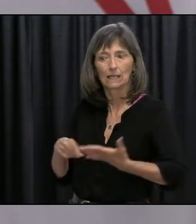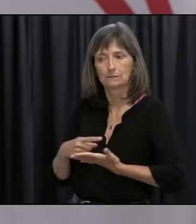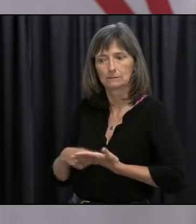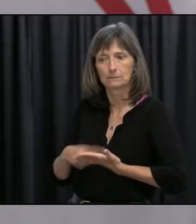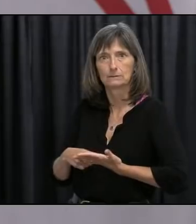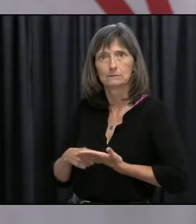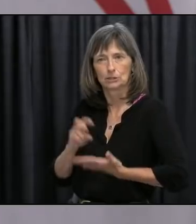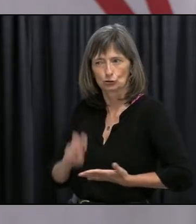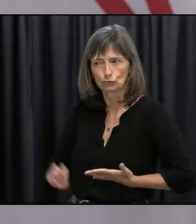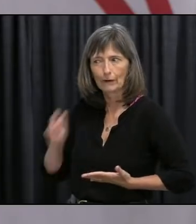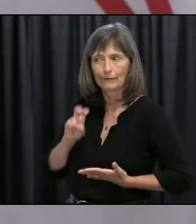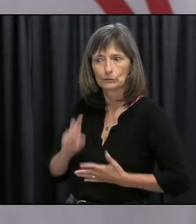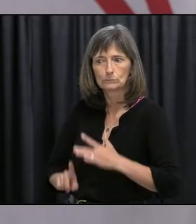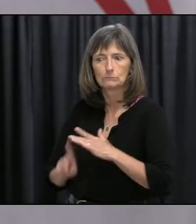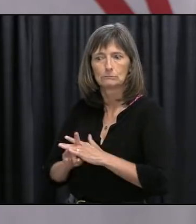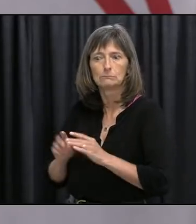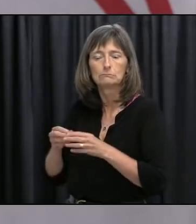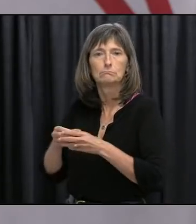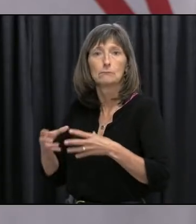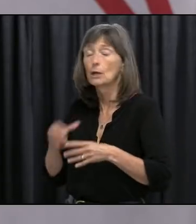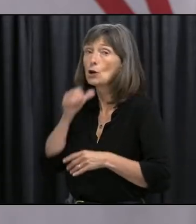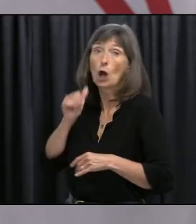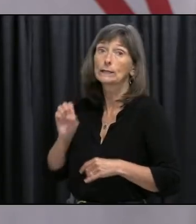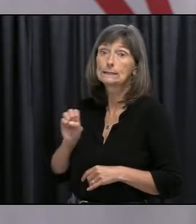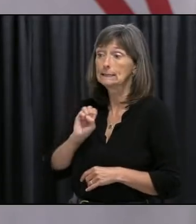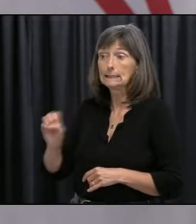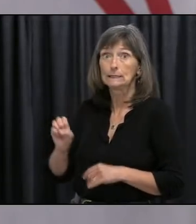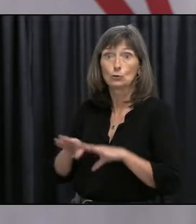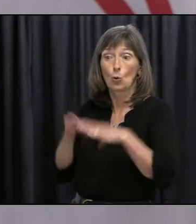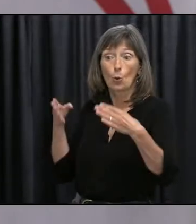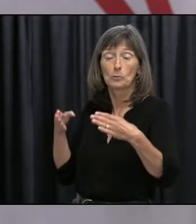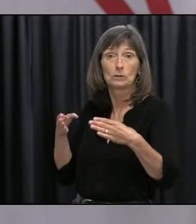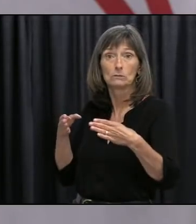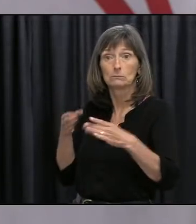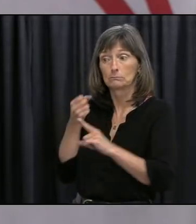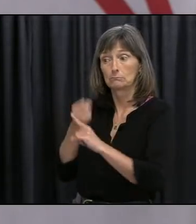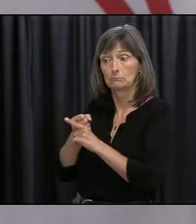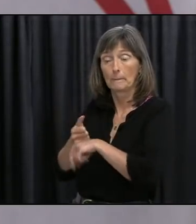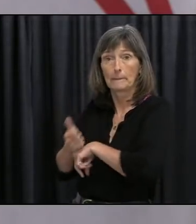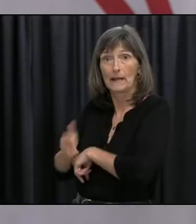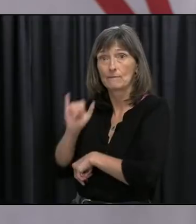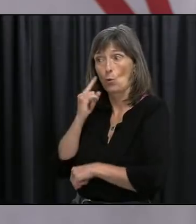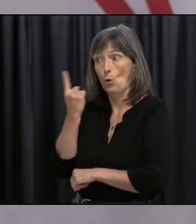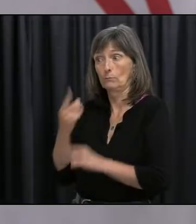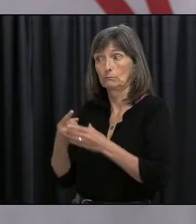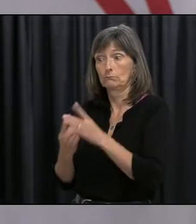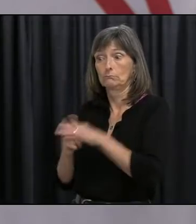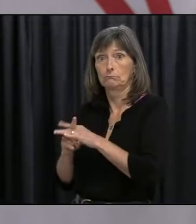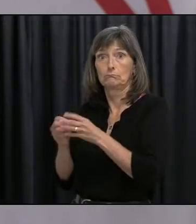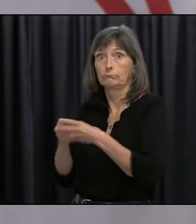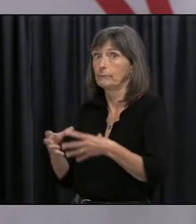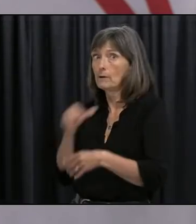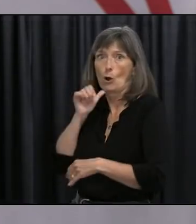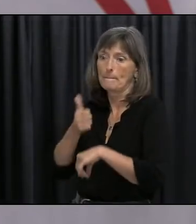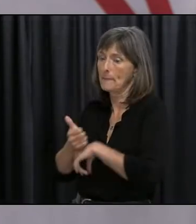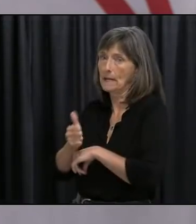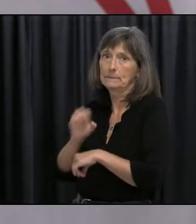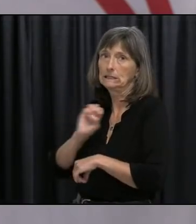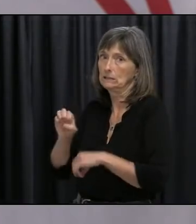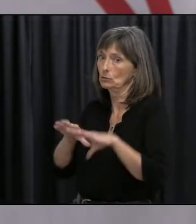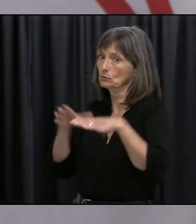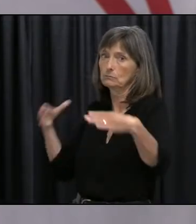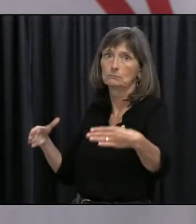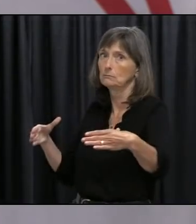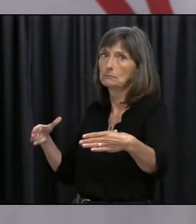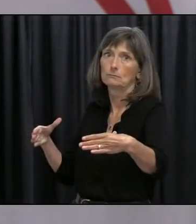that were travel related, not related to the Atlantic bubble. And I think I want to reiterate and reinforce, what we've seen